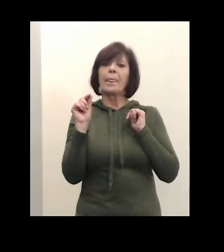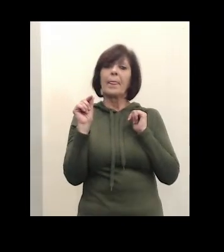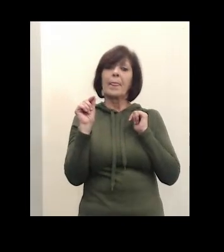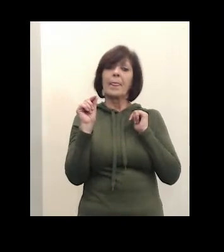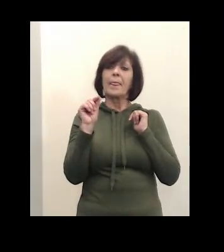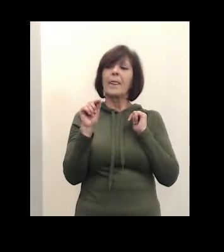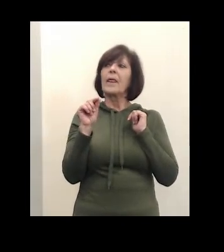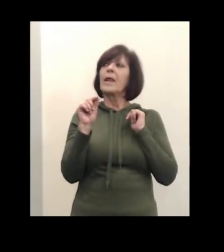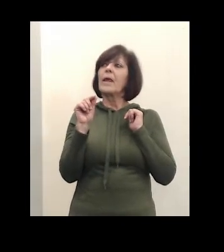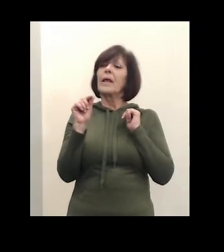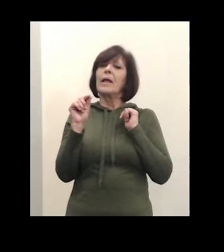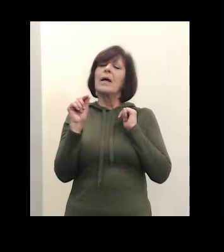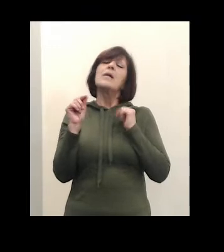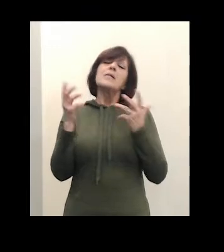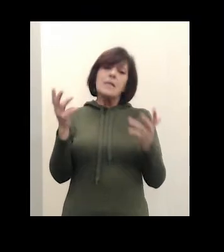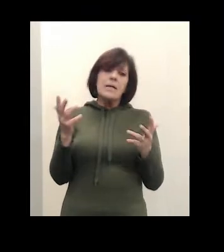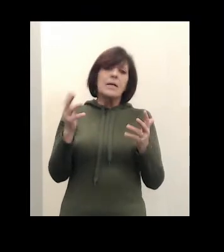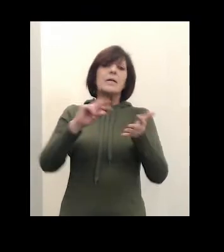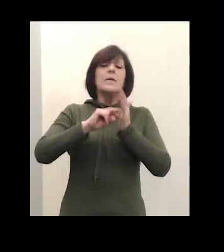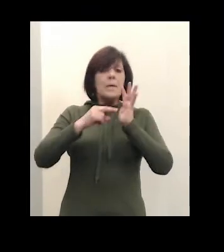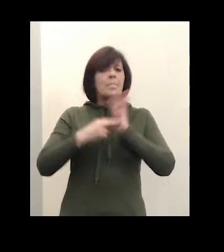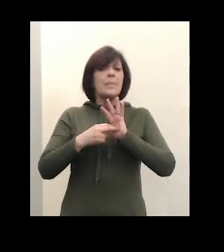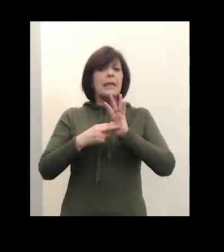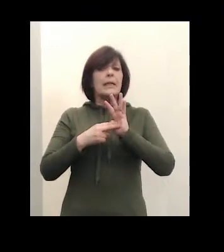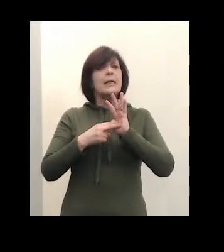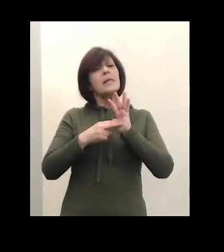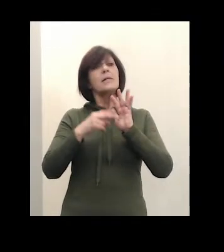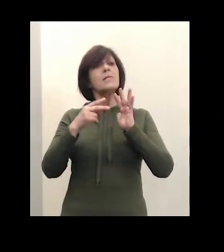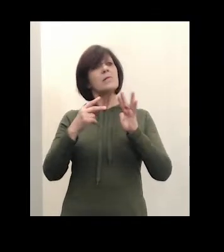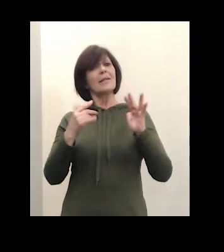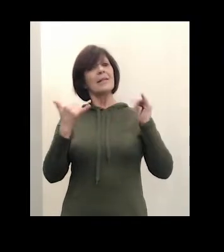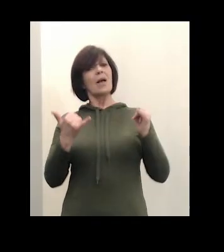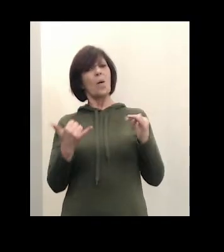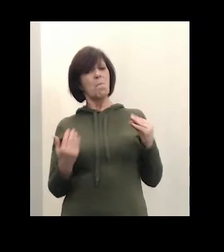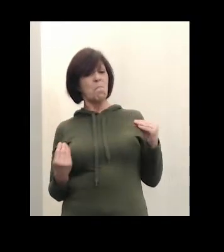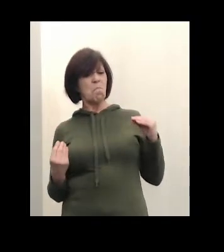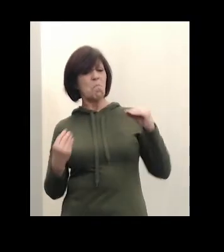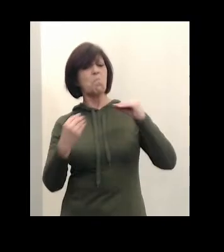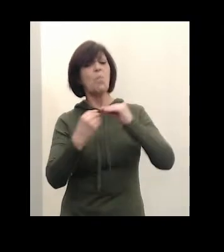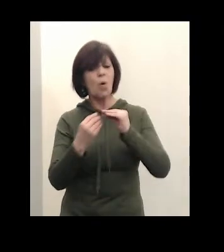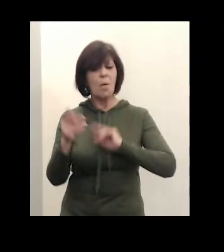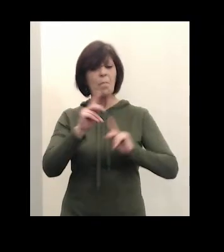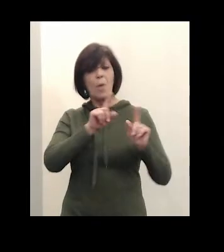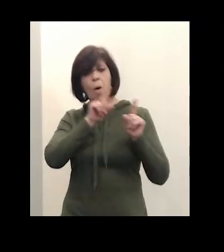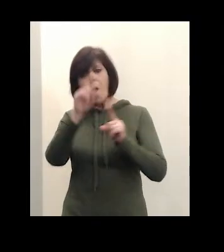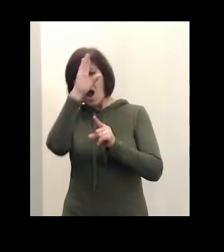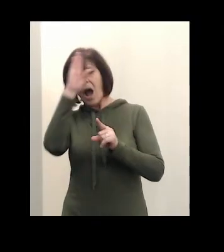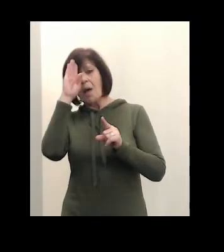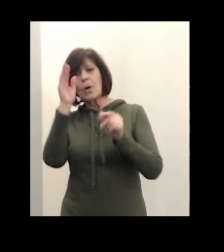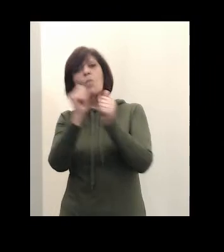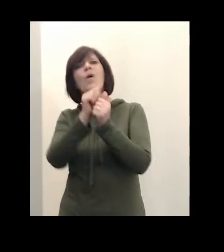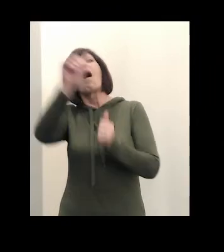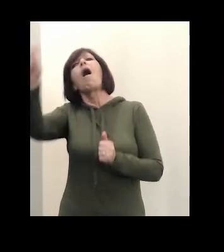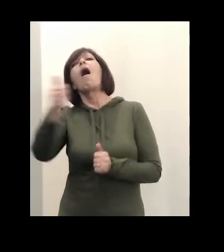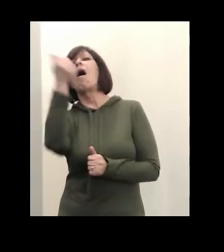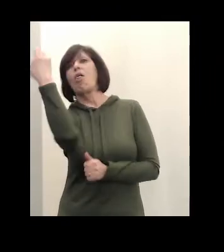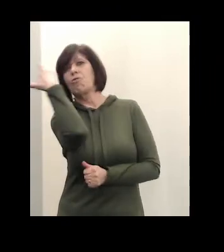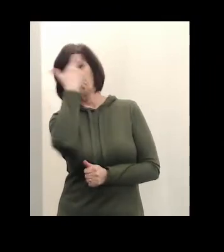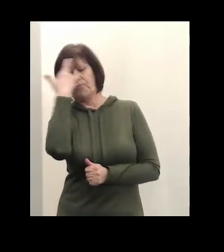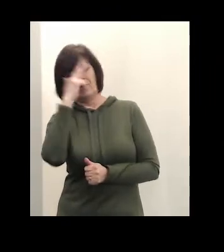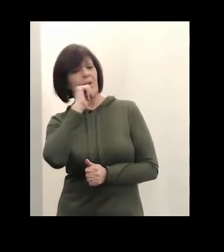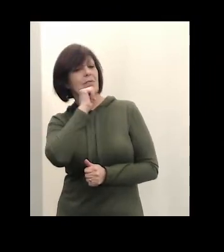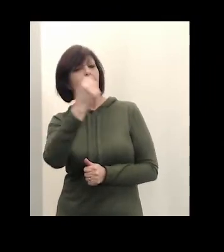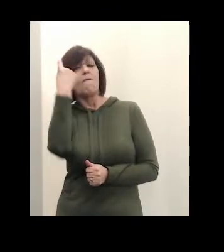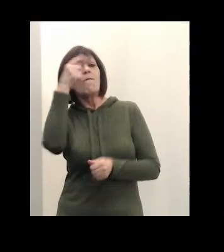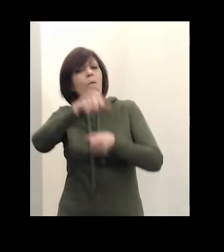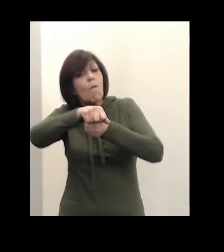ago. So it's kind of bouncing a little bit, but it's staying in that same area. What's growing are the number of people who are in hospital